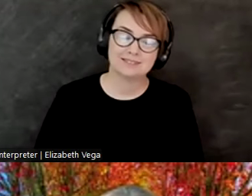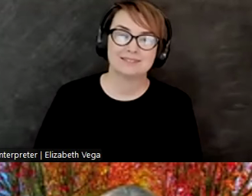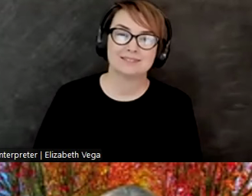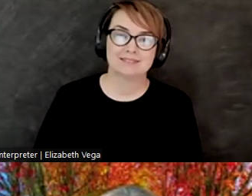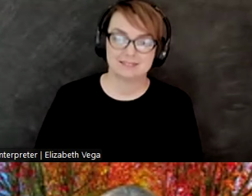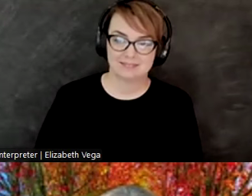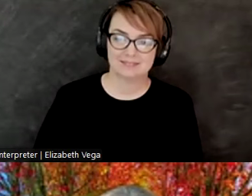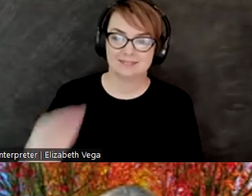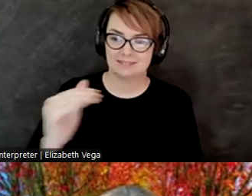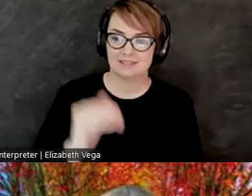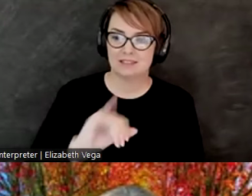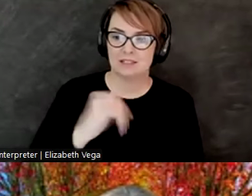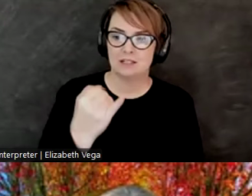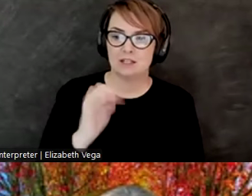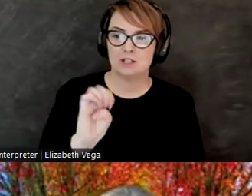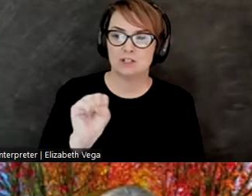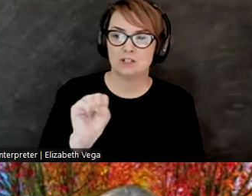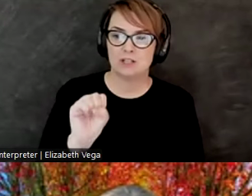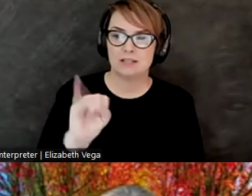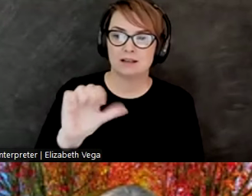Jessica Casada.